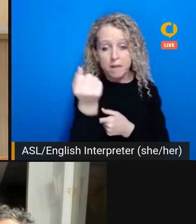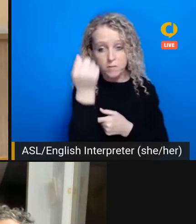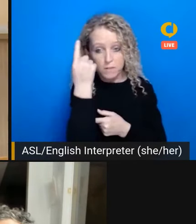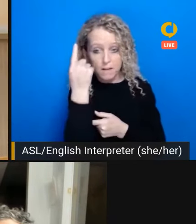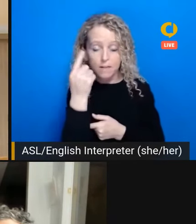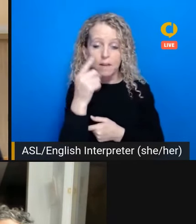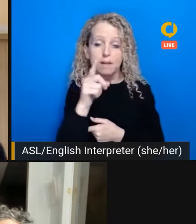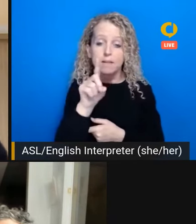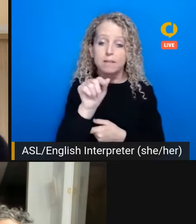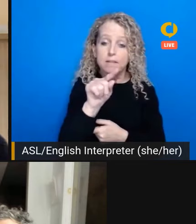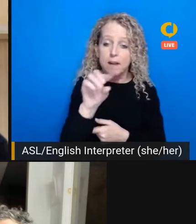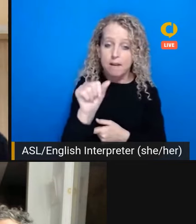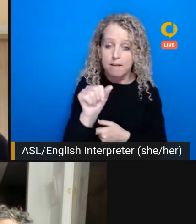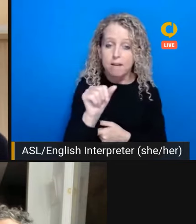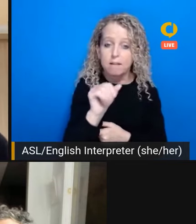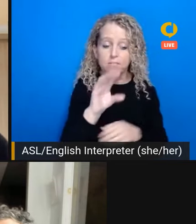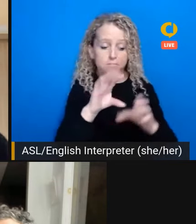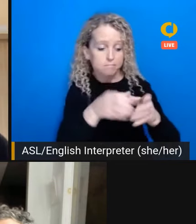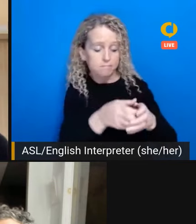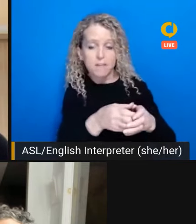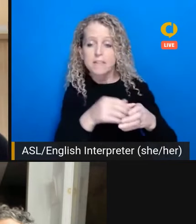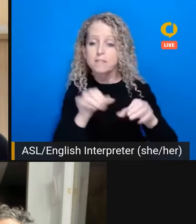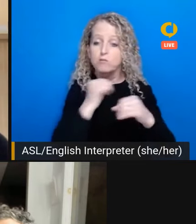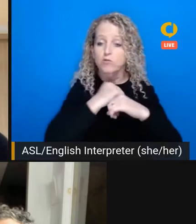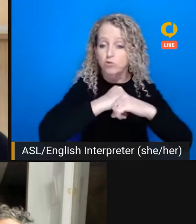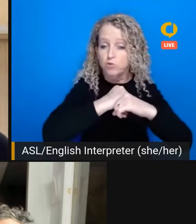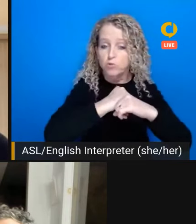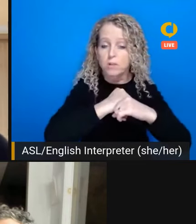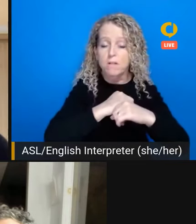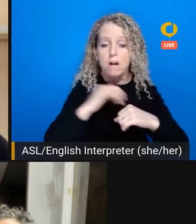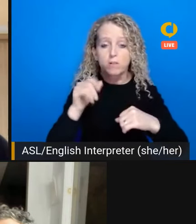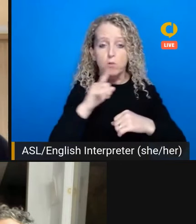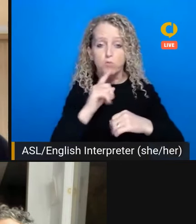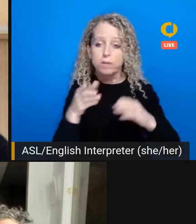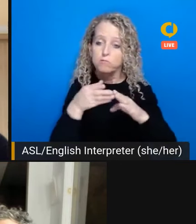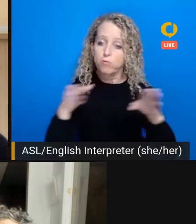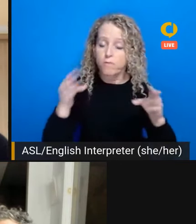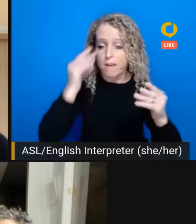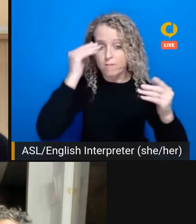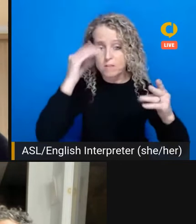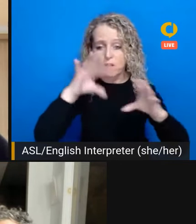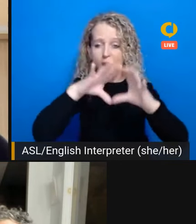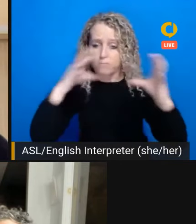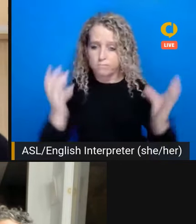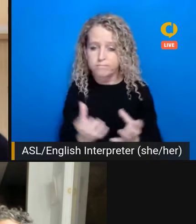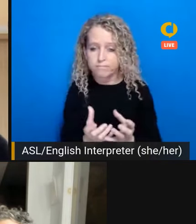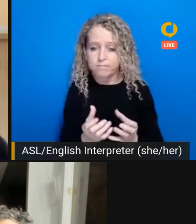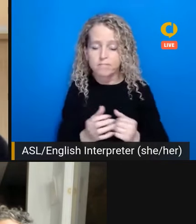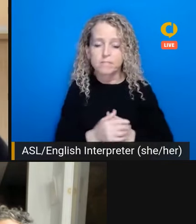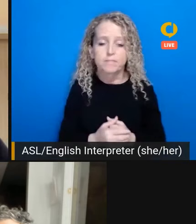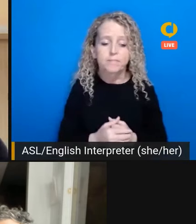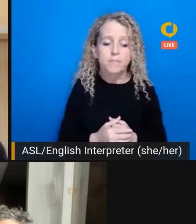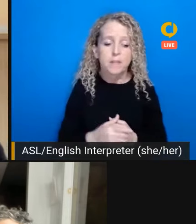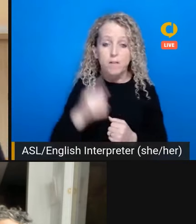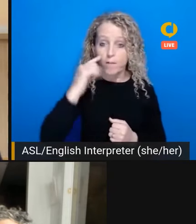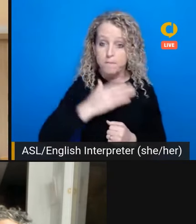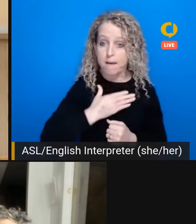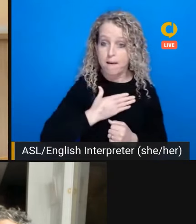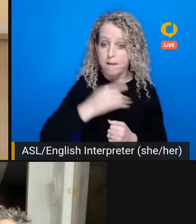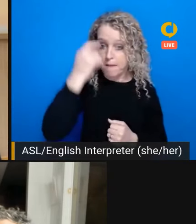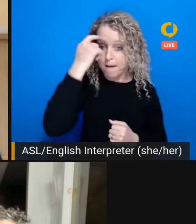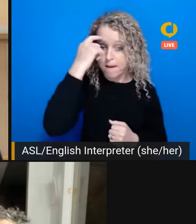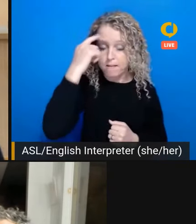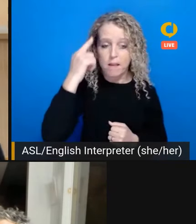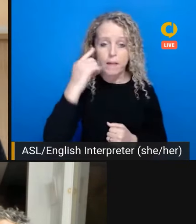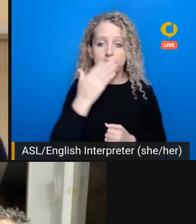the security, and its generalization and robustness. So I think this is, to my mind, a very good first